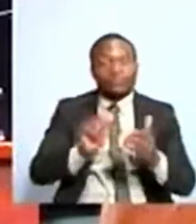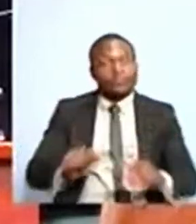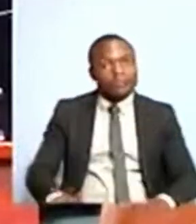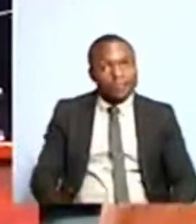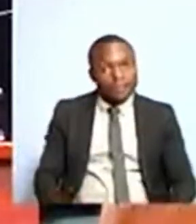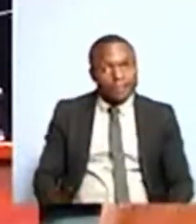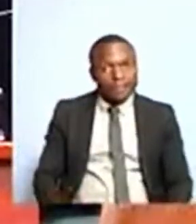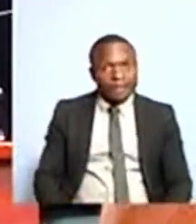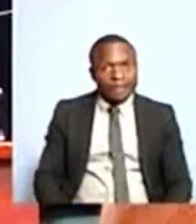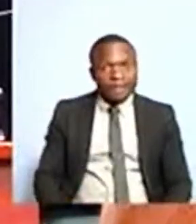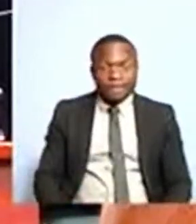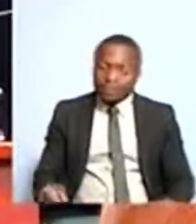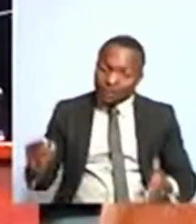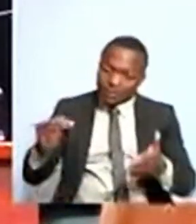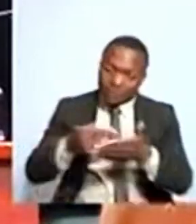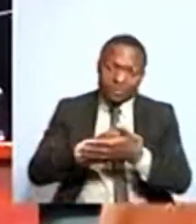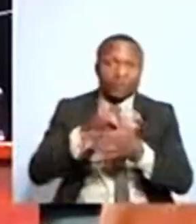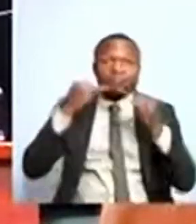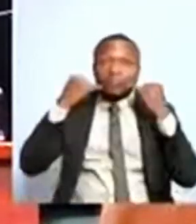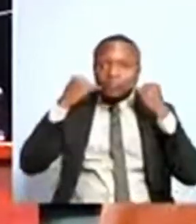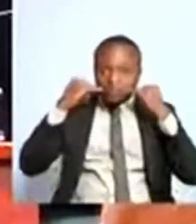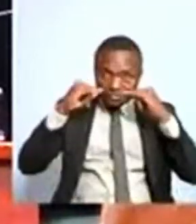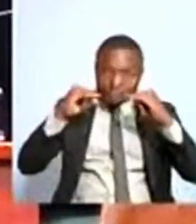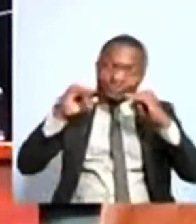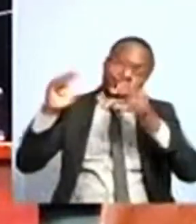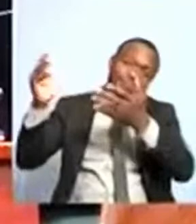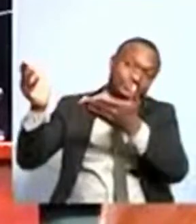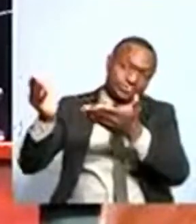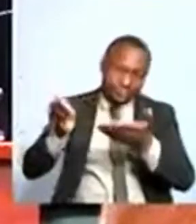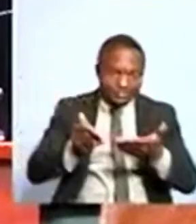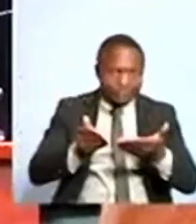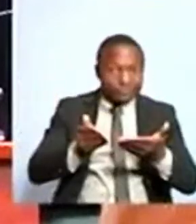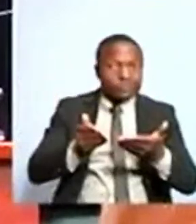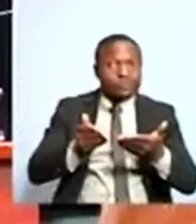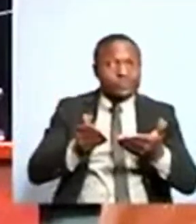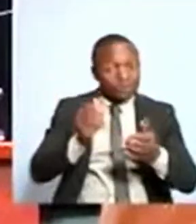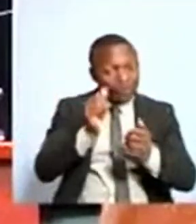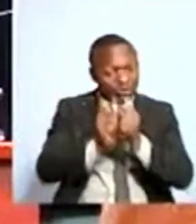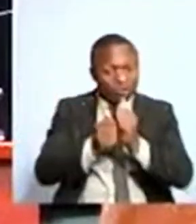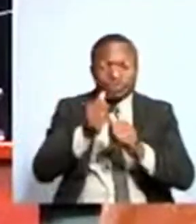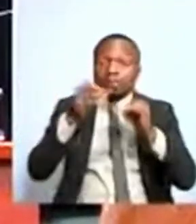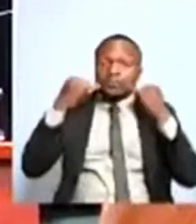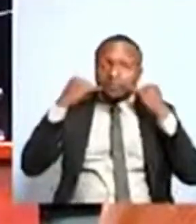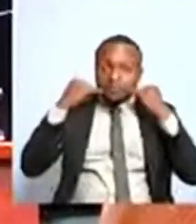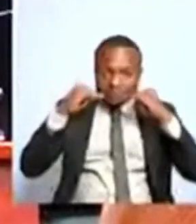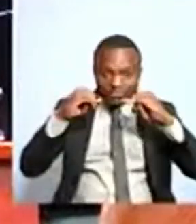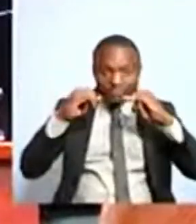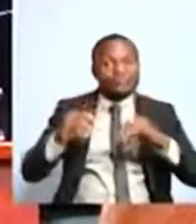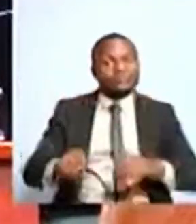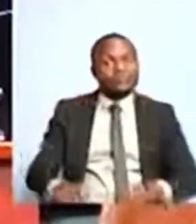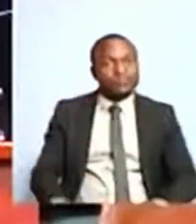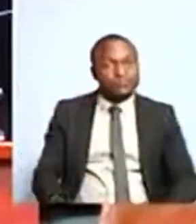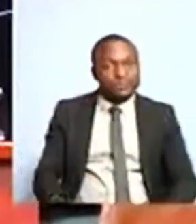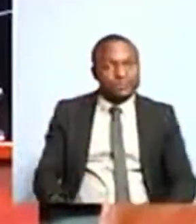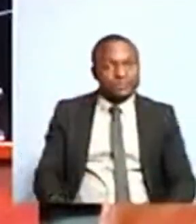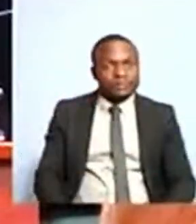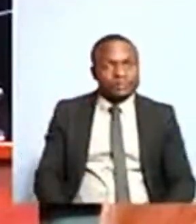fact, new information has emerged, which information is that